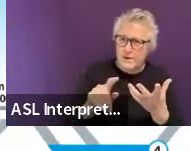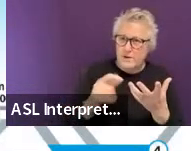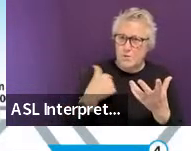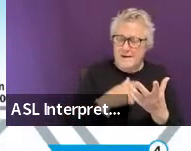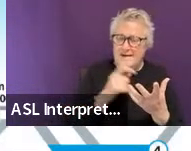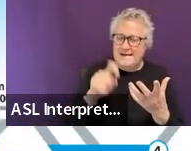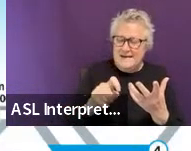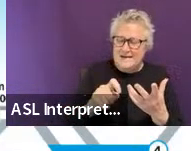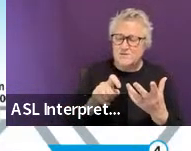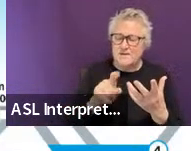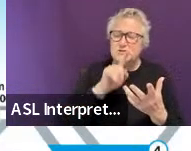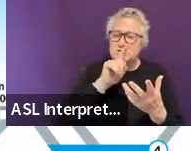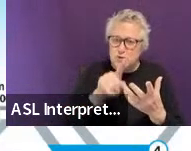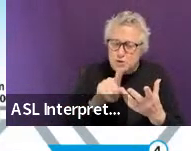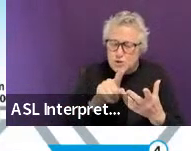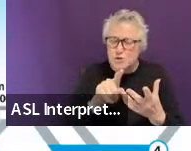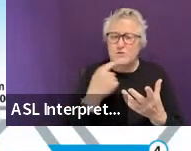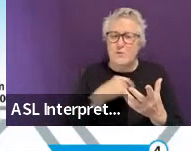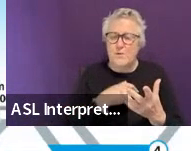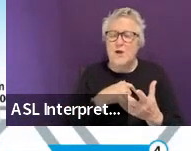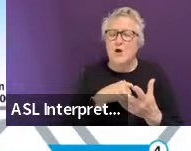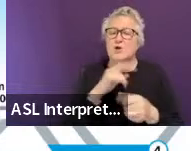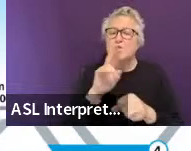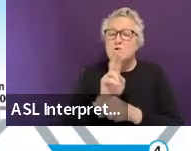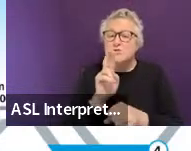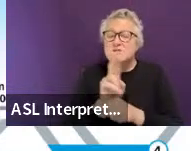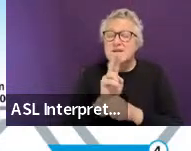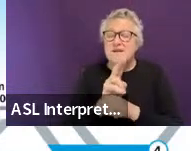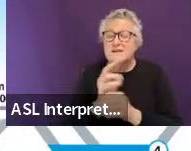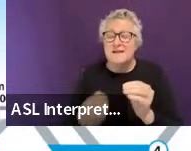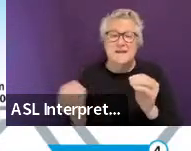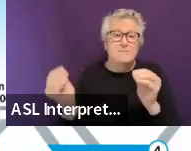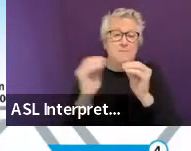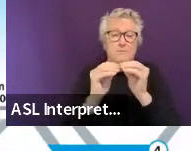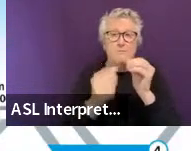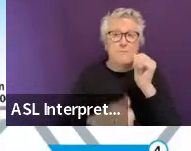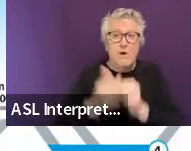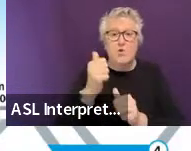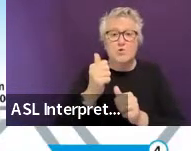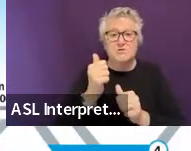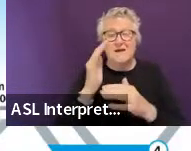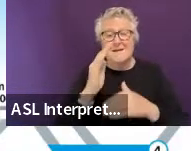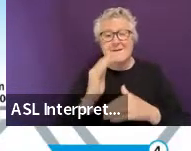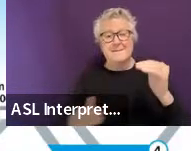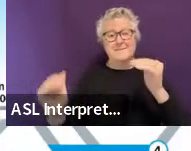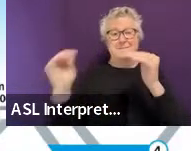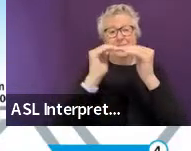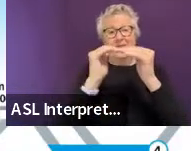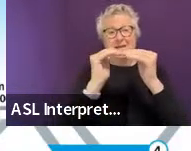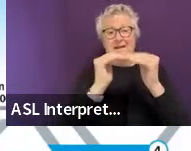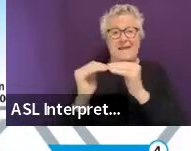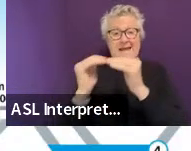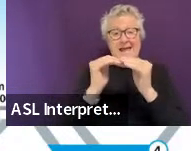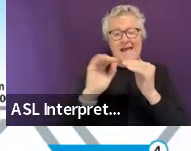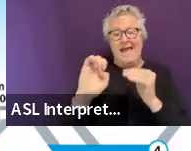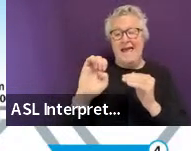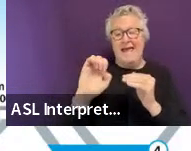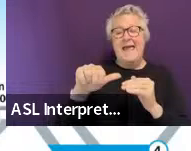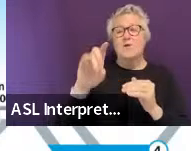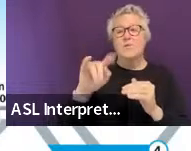and climate-friendly manner. And so my question becomes, what does equity mean in this whole